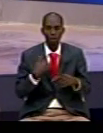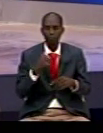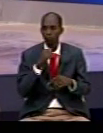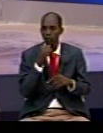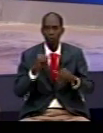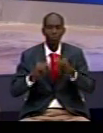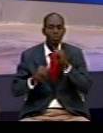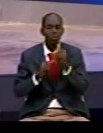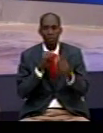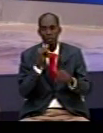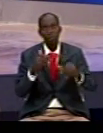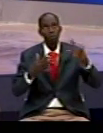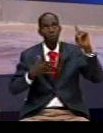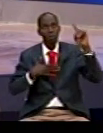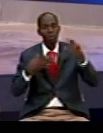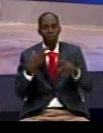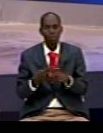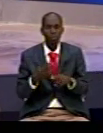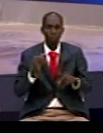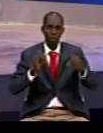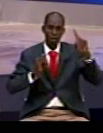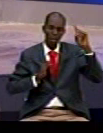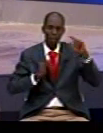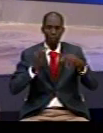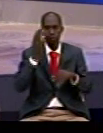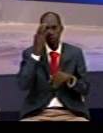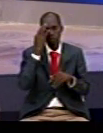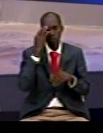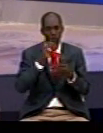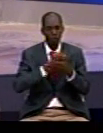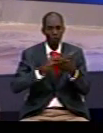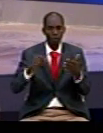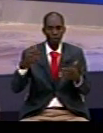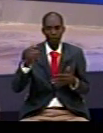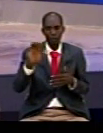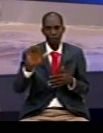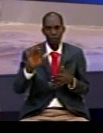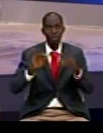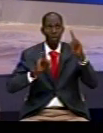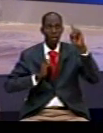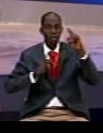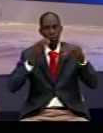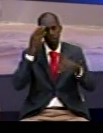name. I know. Verse 15. I know thy works,